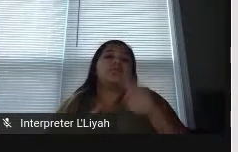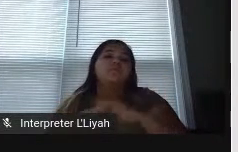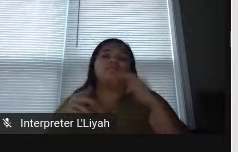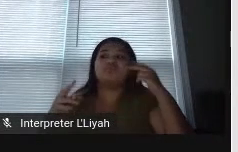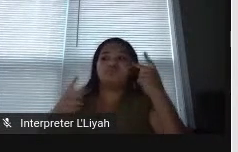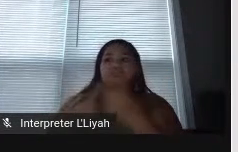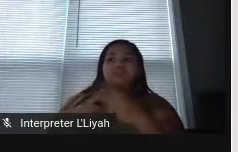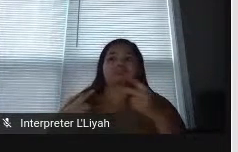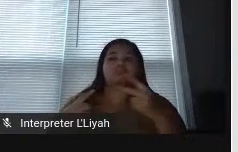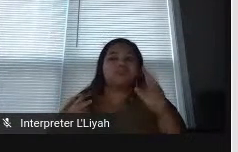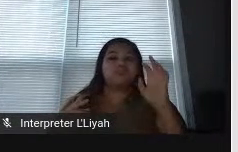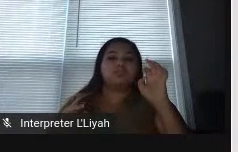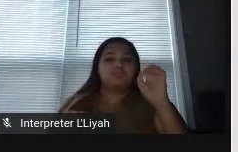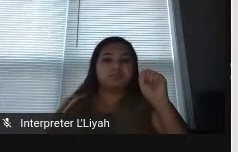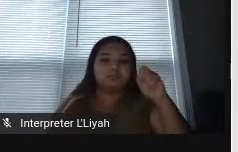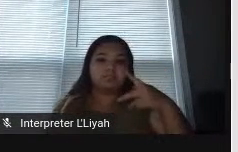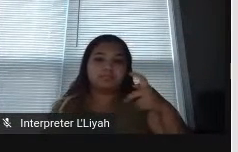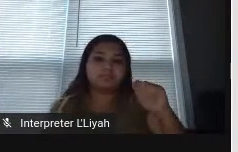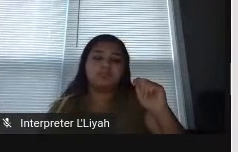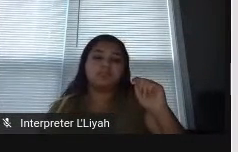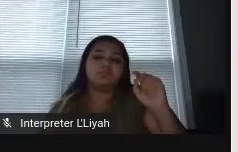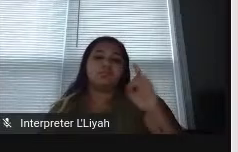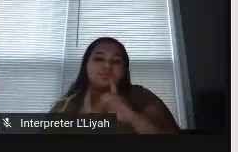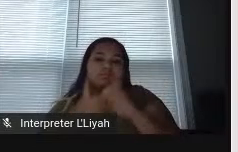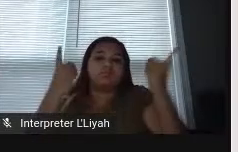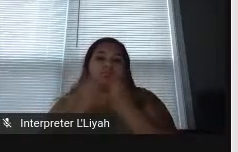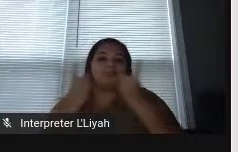to the SPED department